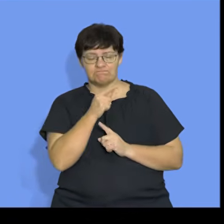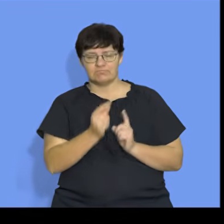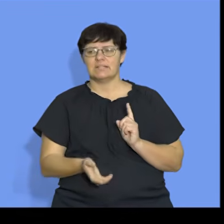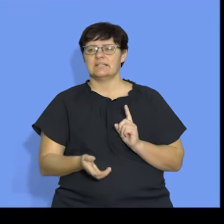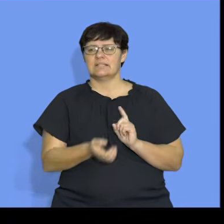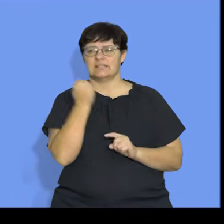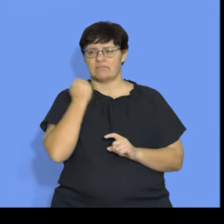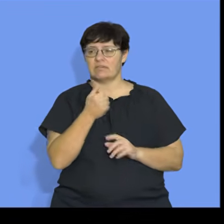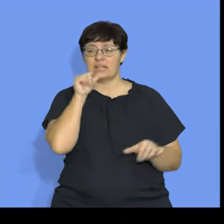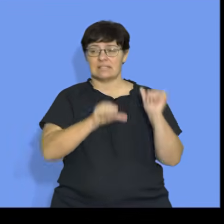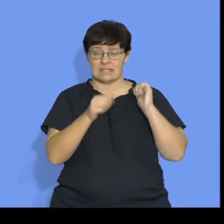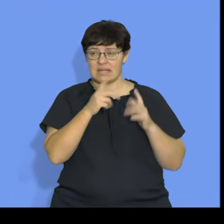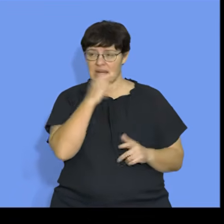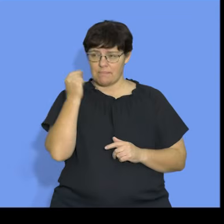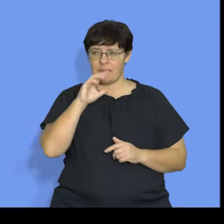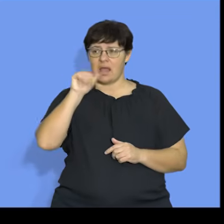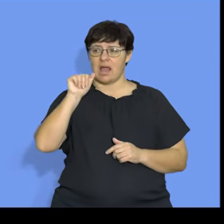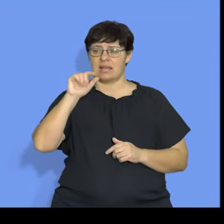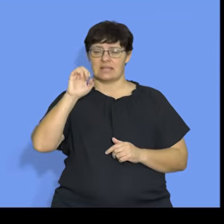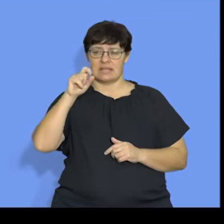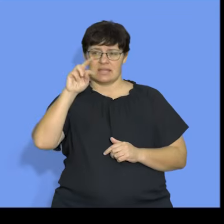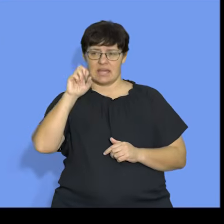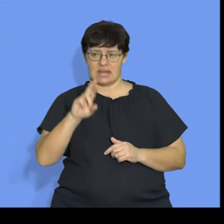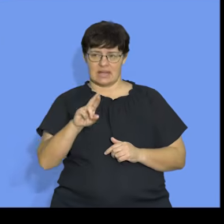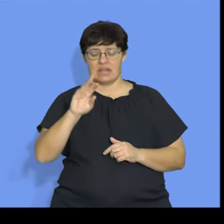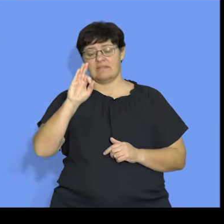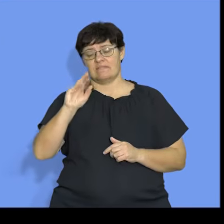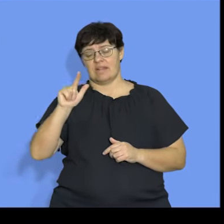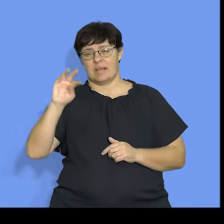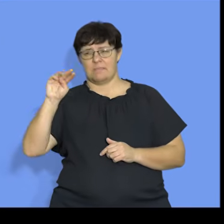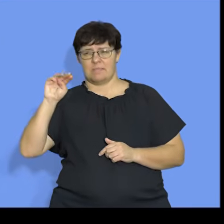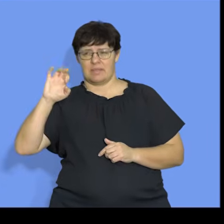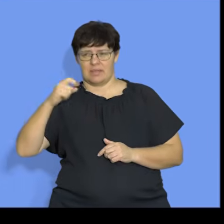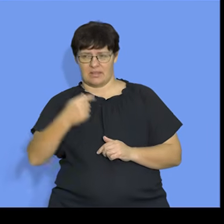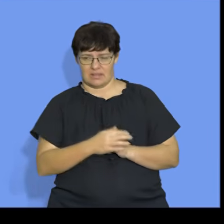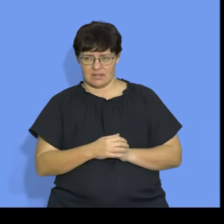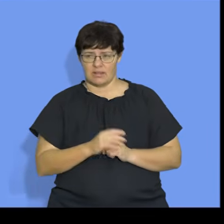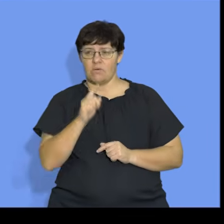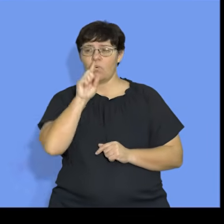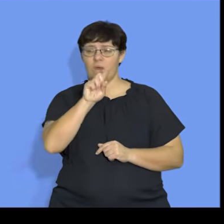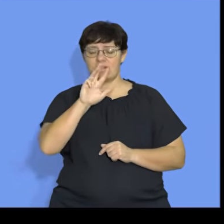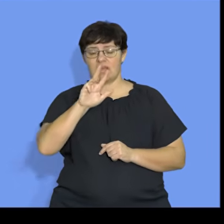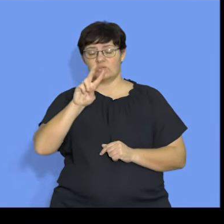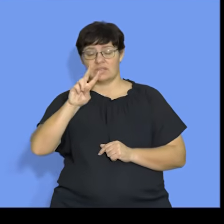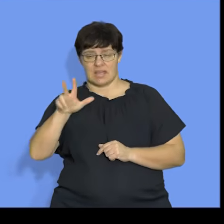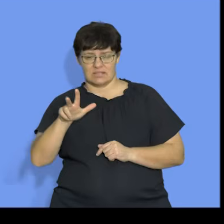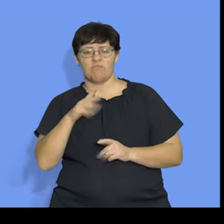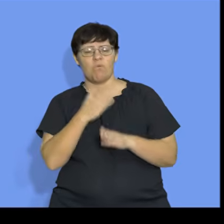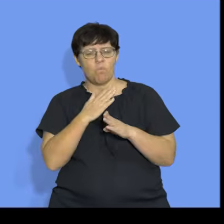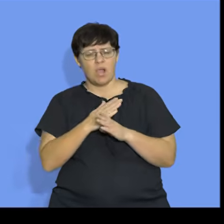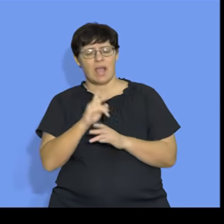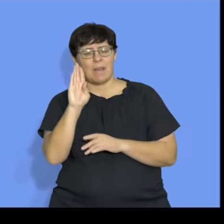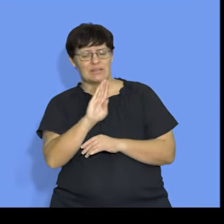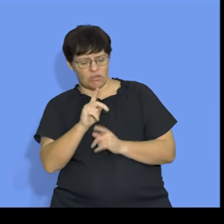was discovered by a scientist called Alexander Fleming in 1928 while he was working with bacteria growing